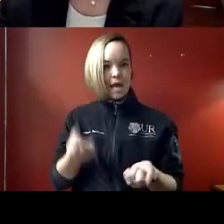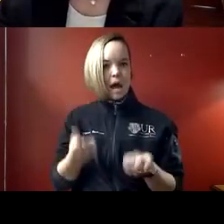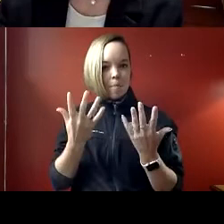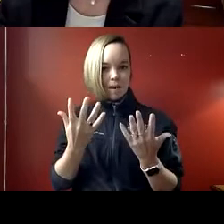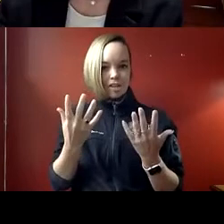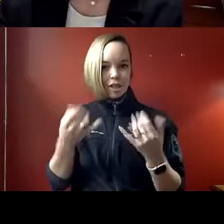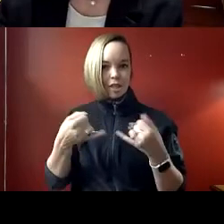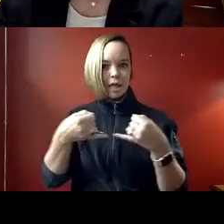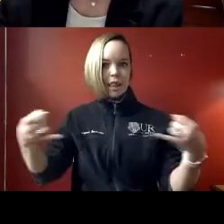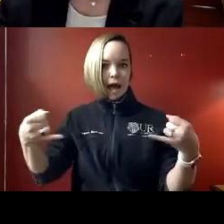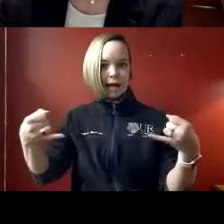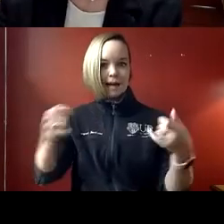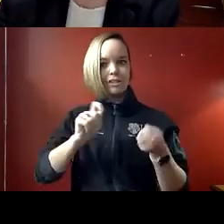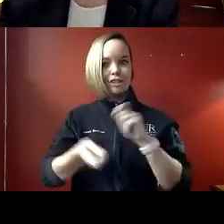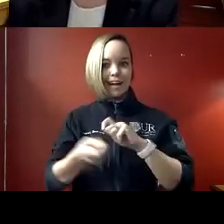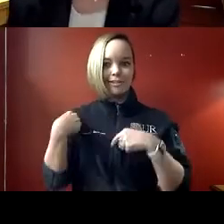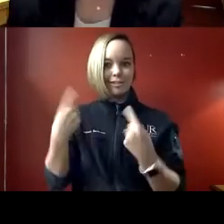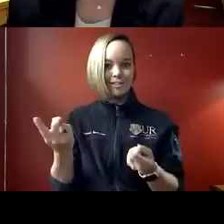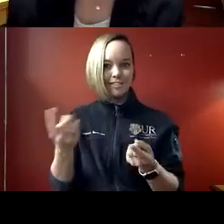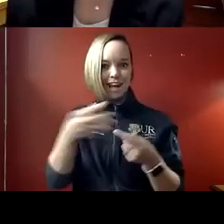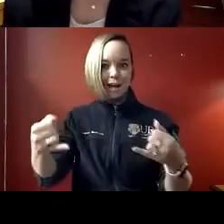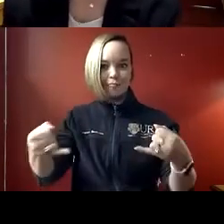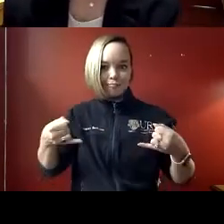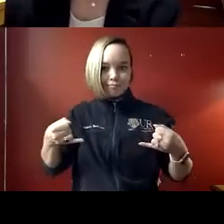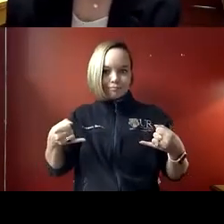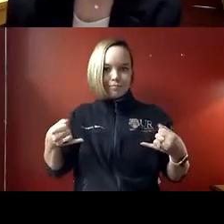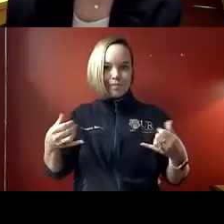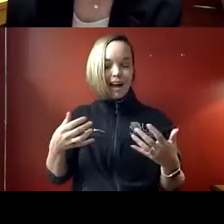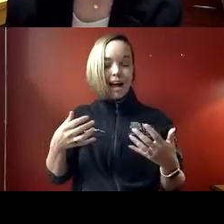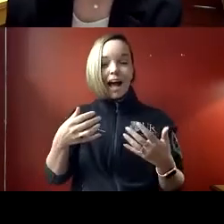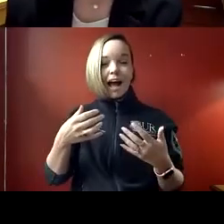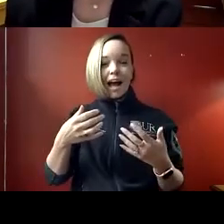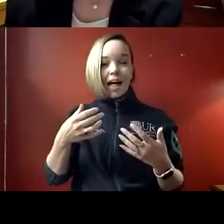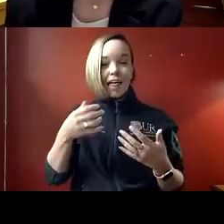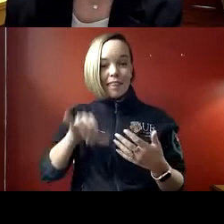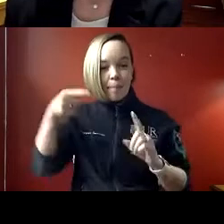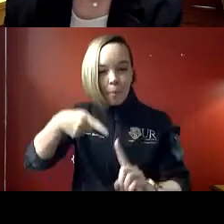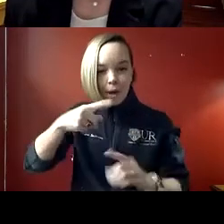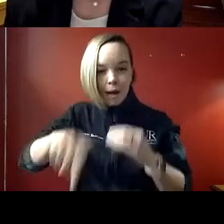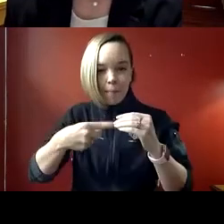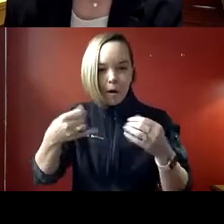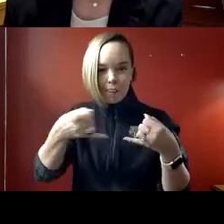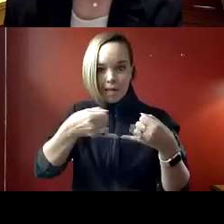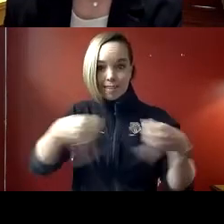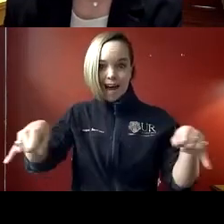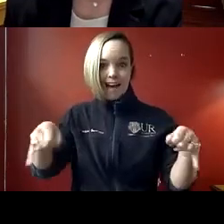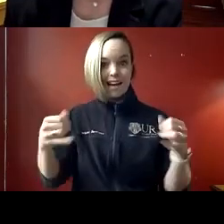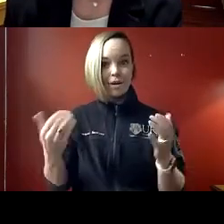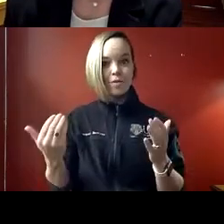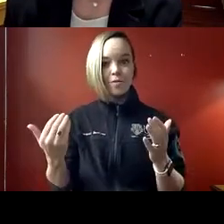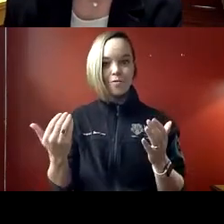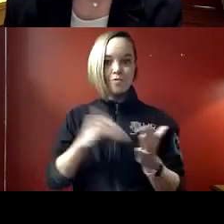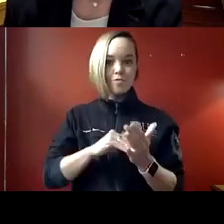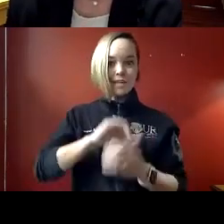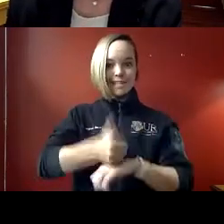been redrawn. And the point about the line being redrawn is actually a very